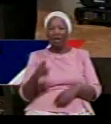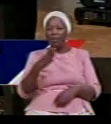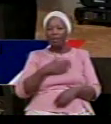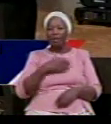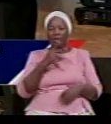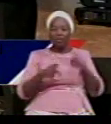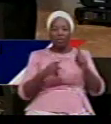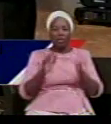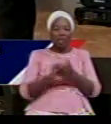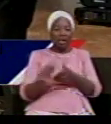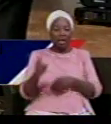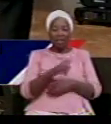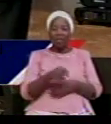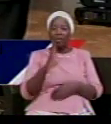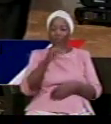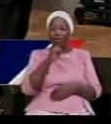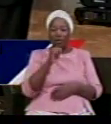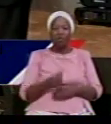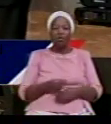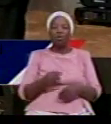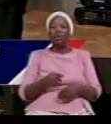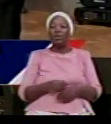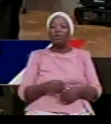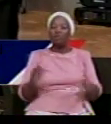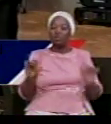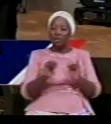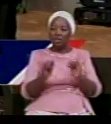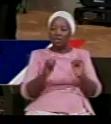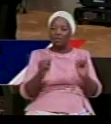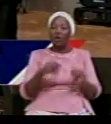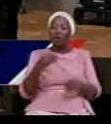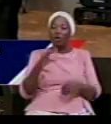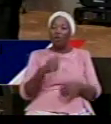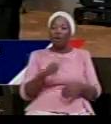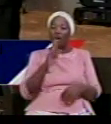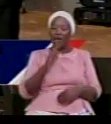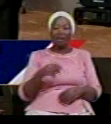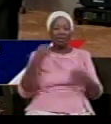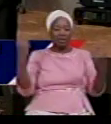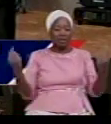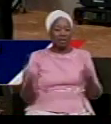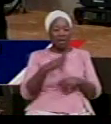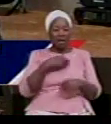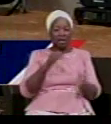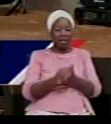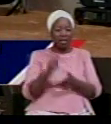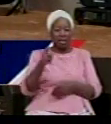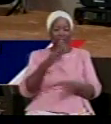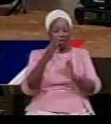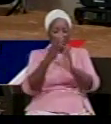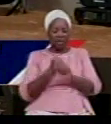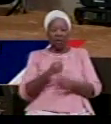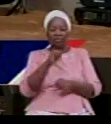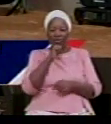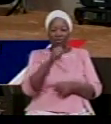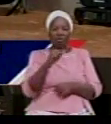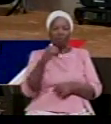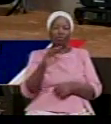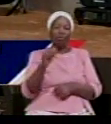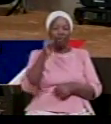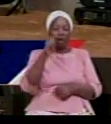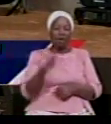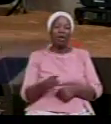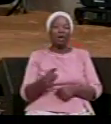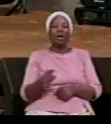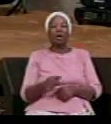not partakers of her sins, and that ye receive not of her plagues. Let's come